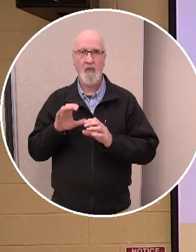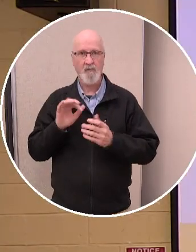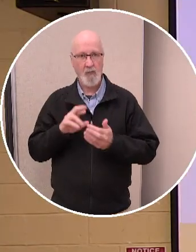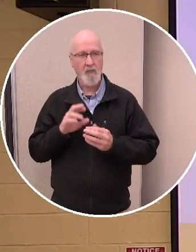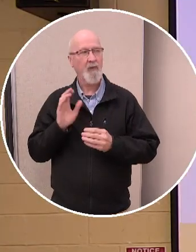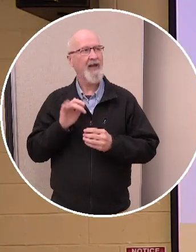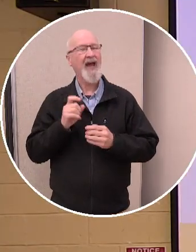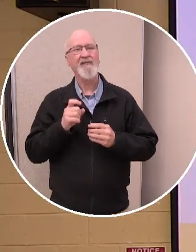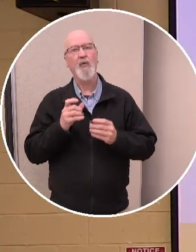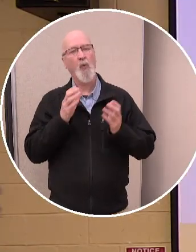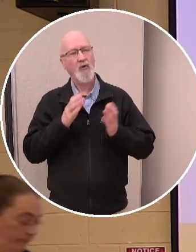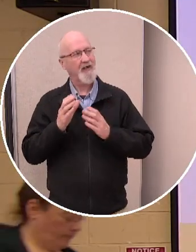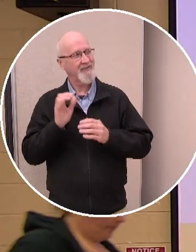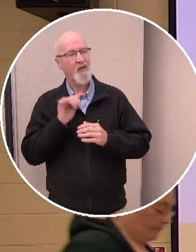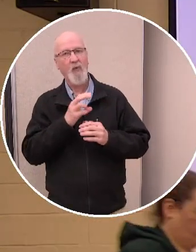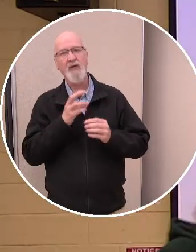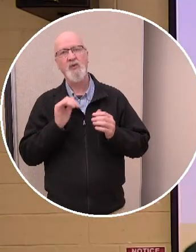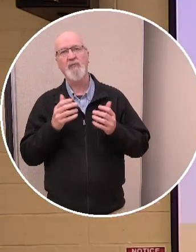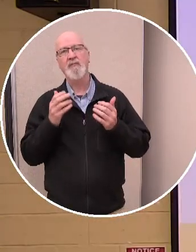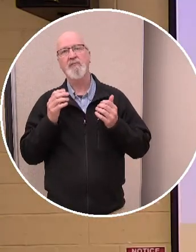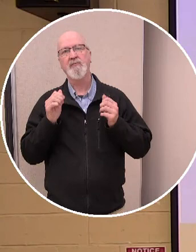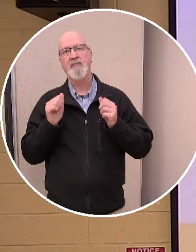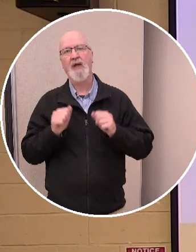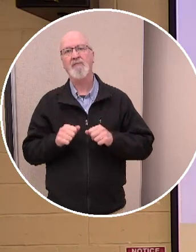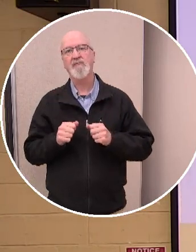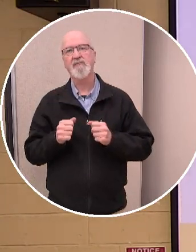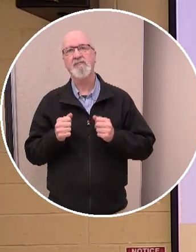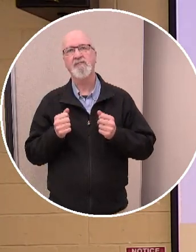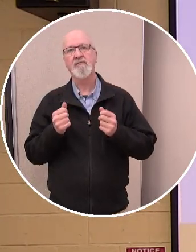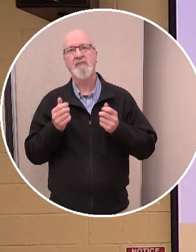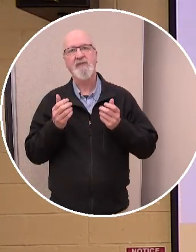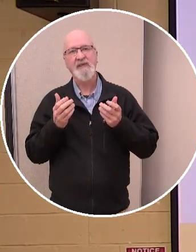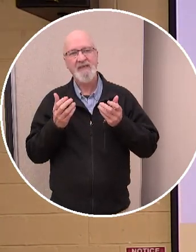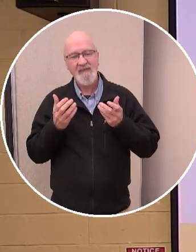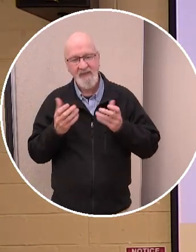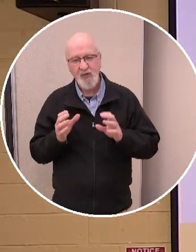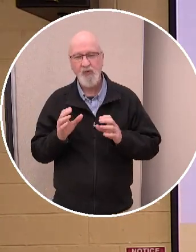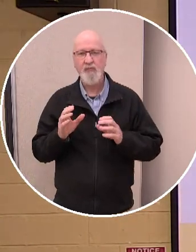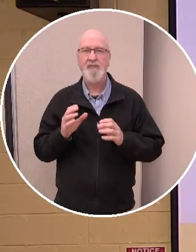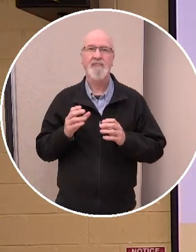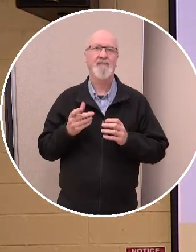get it organized in such a way that we can actually chew as much as we can bite off.